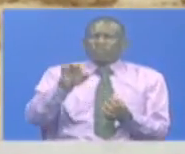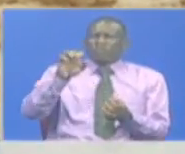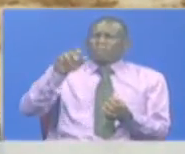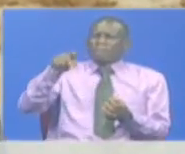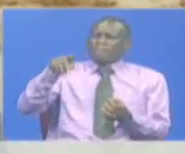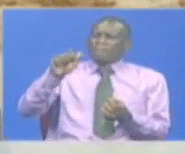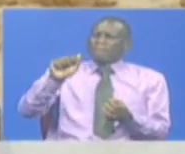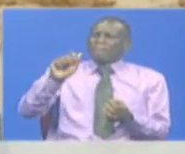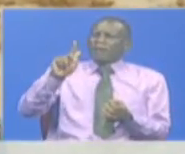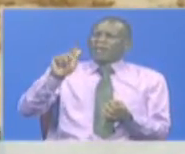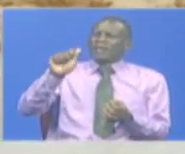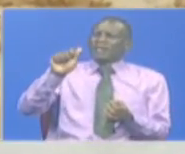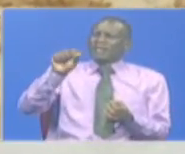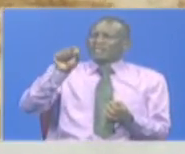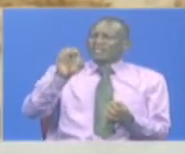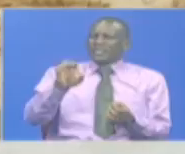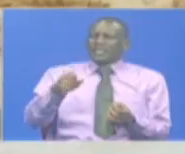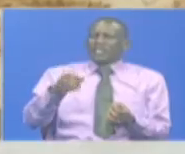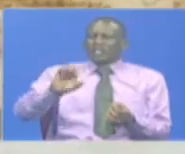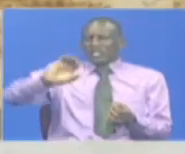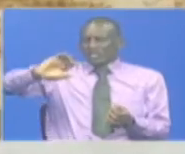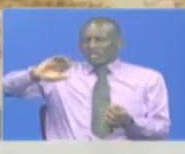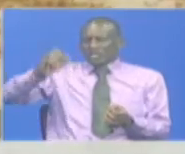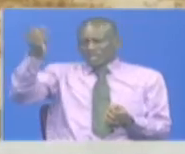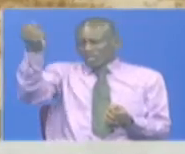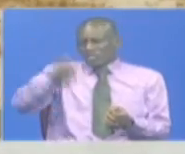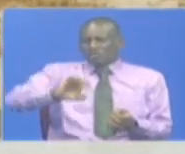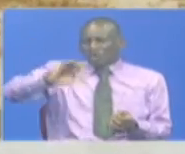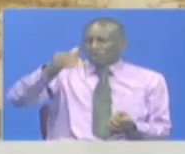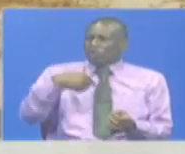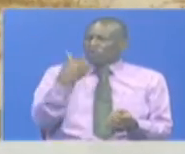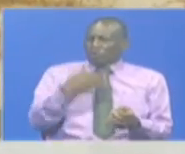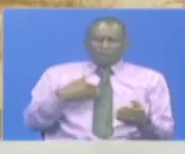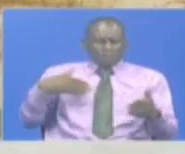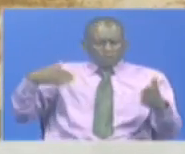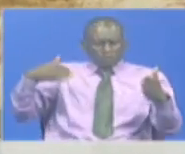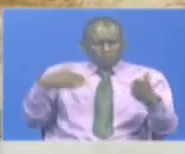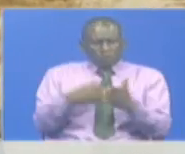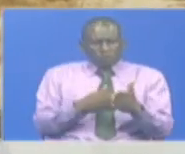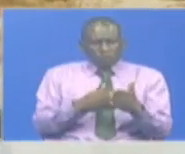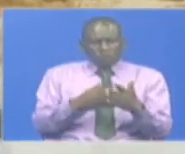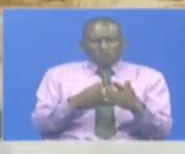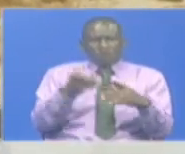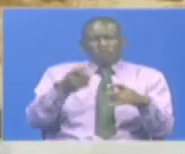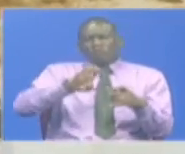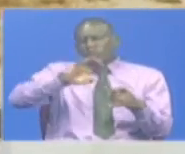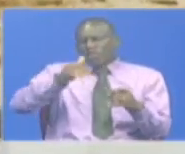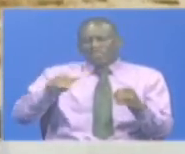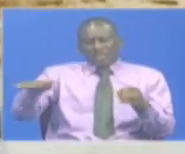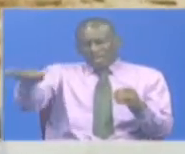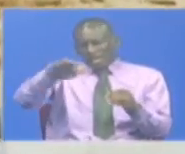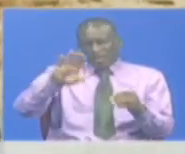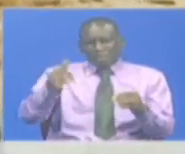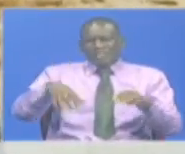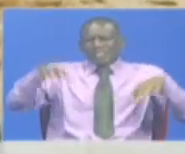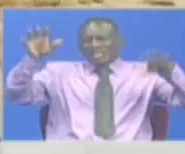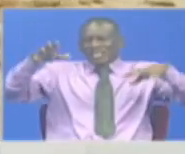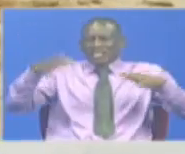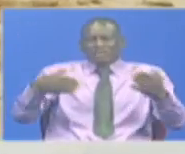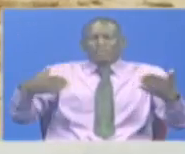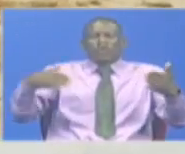villagers of still Kajiado County who have been cut off from the outside world by the rains.